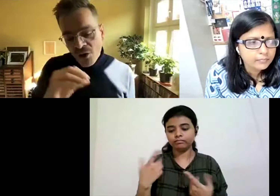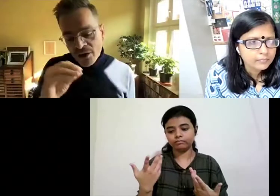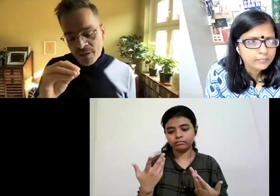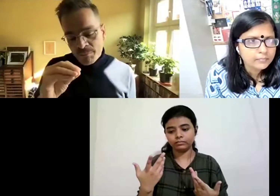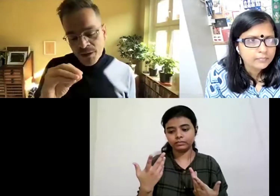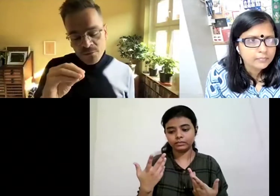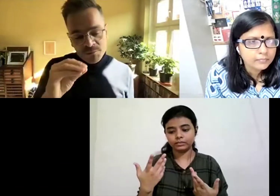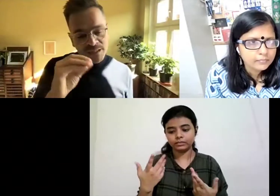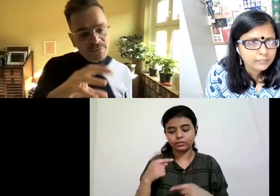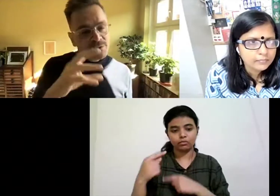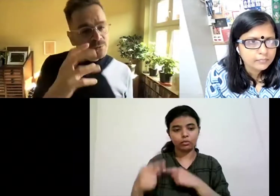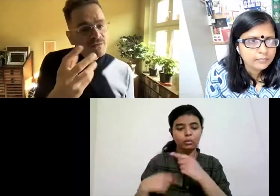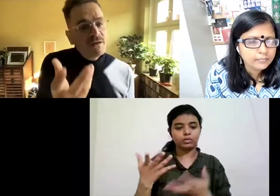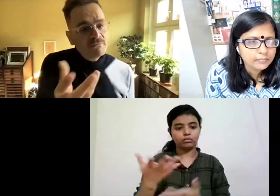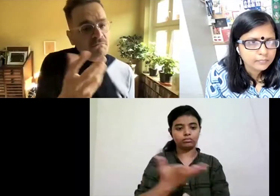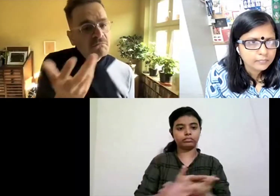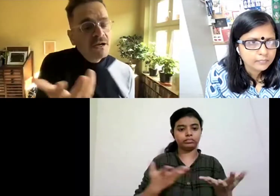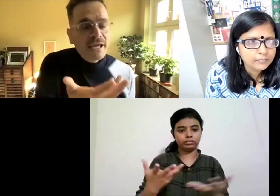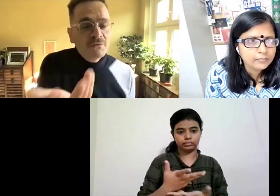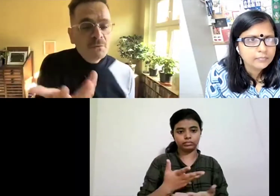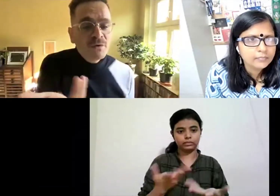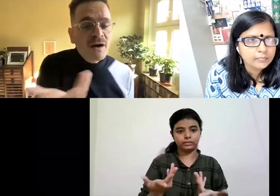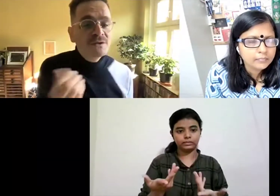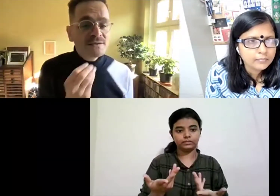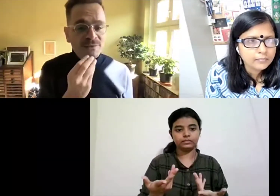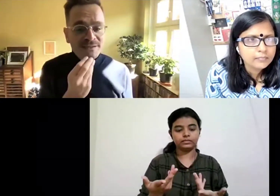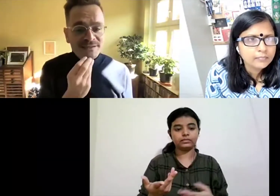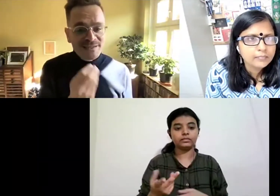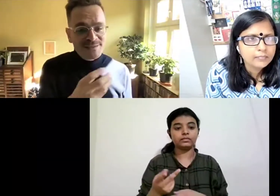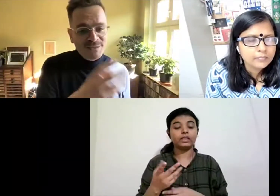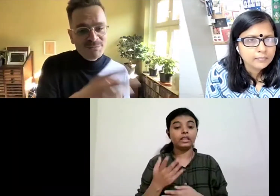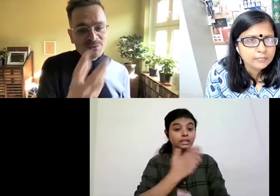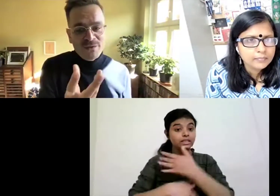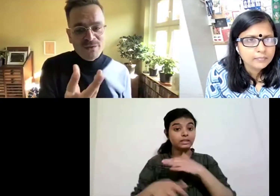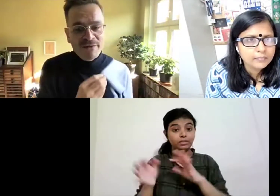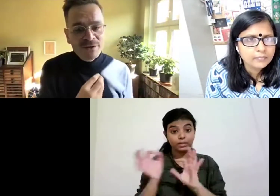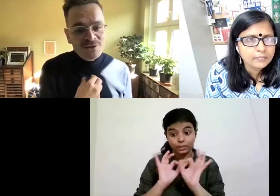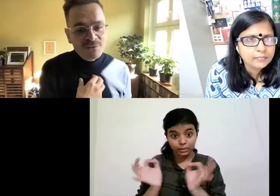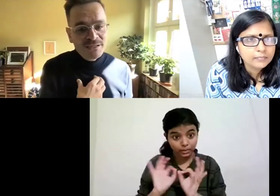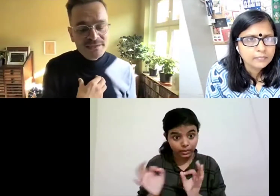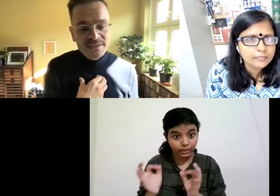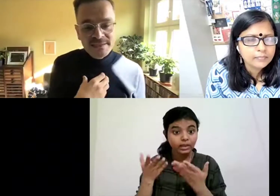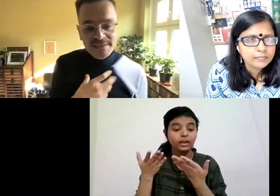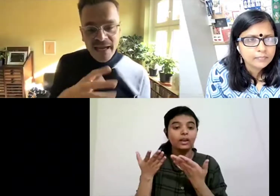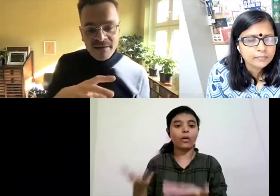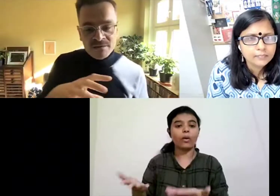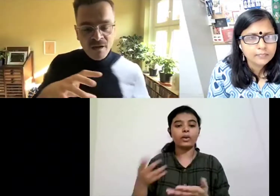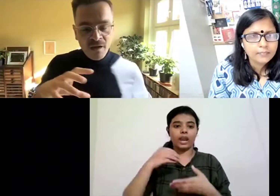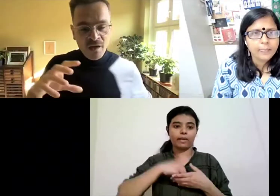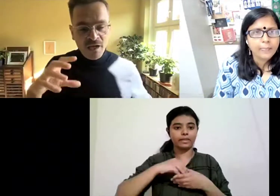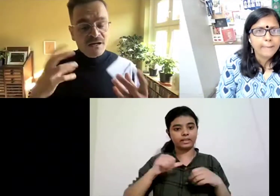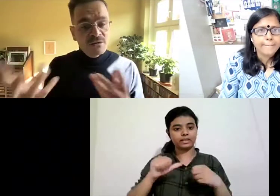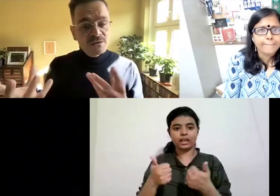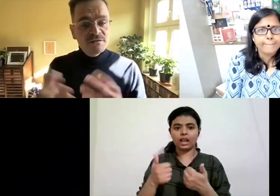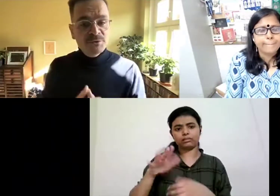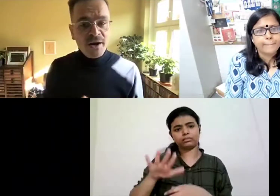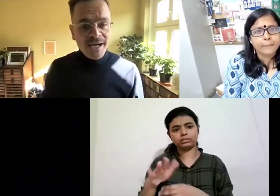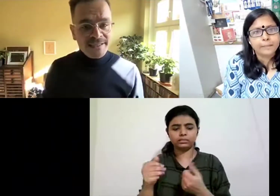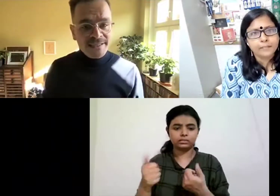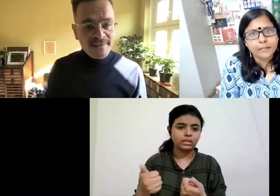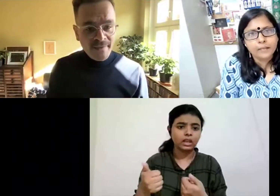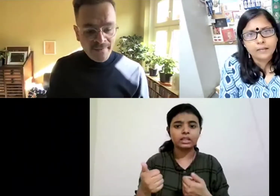like talking about people with like without disabilities, people with average abilities and